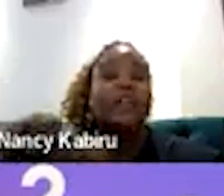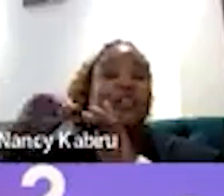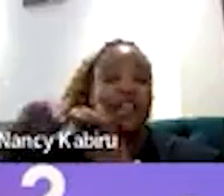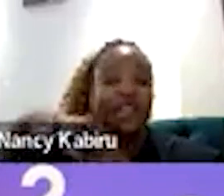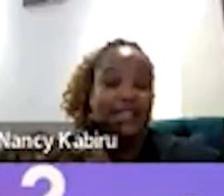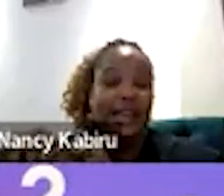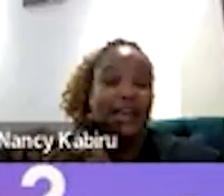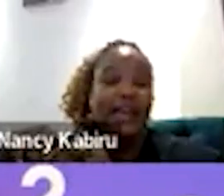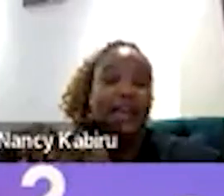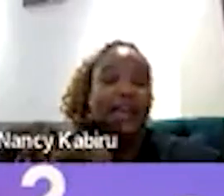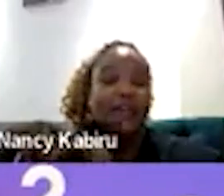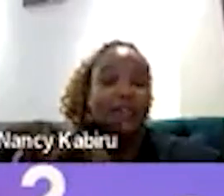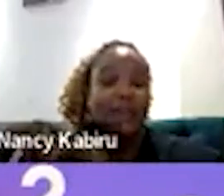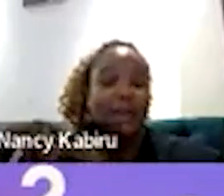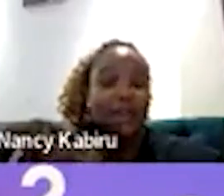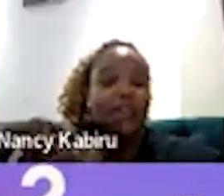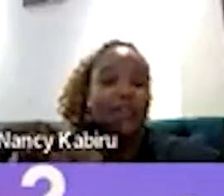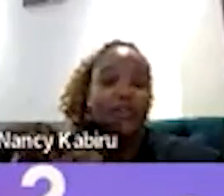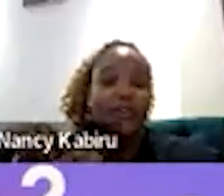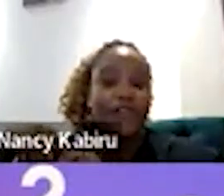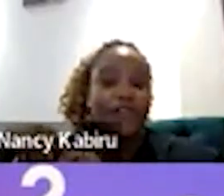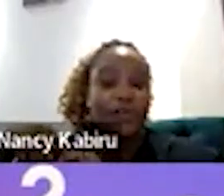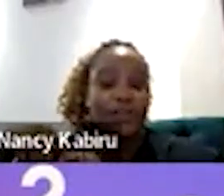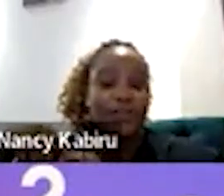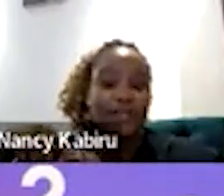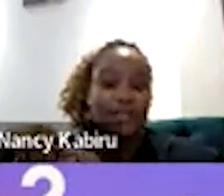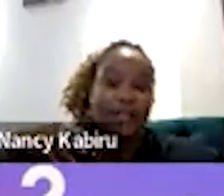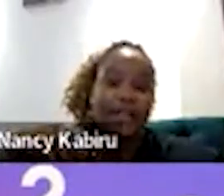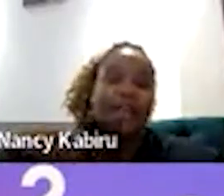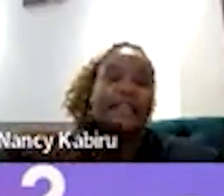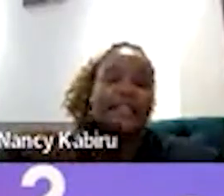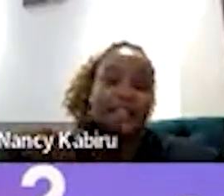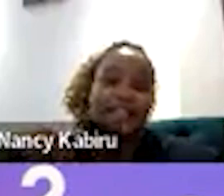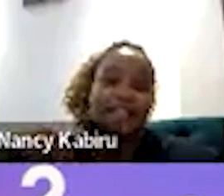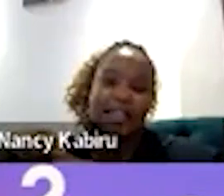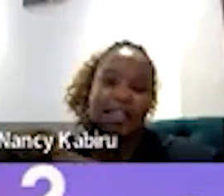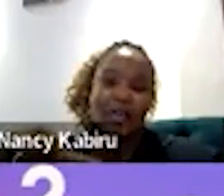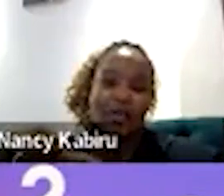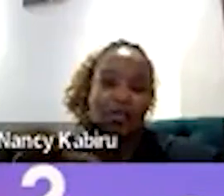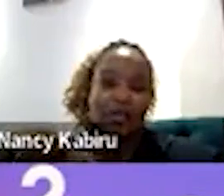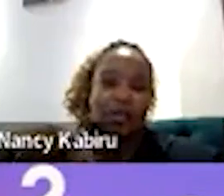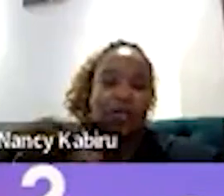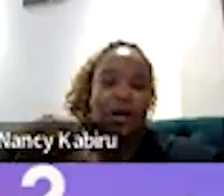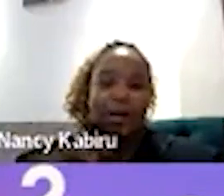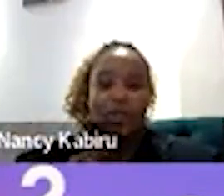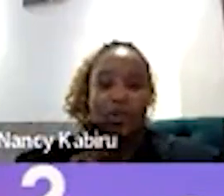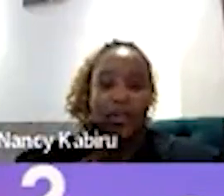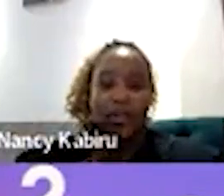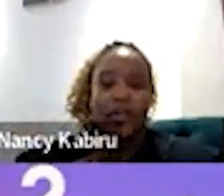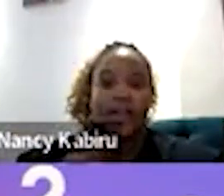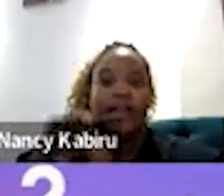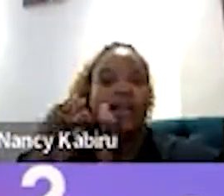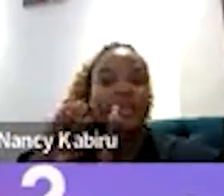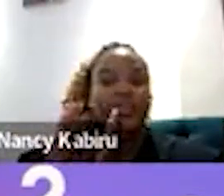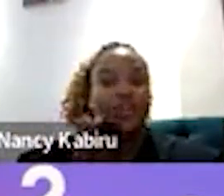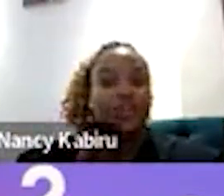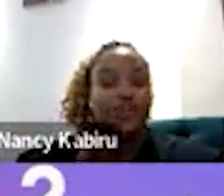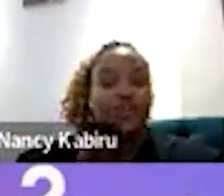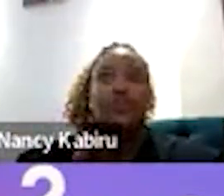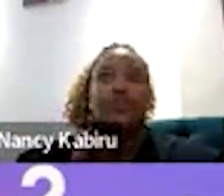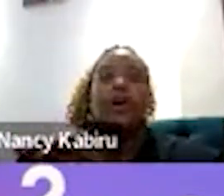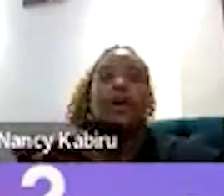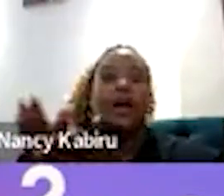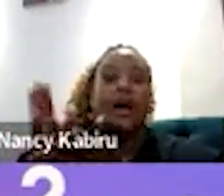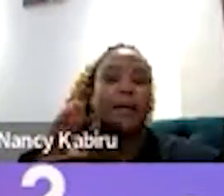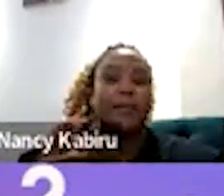actually awake, but you're just there lying on the bed. You don't feel motivated. It is an indicator of poor mental health. In